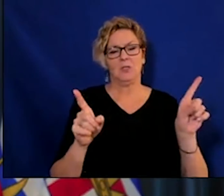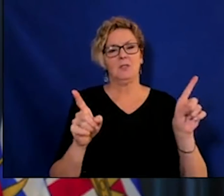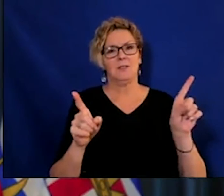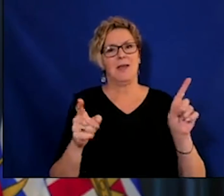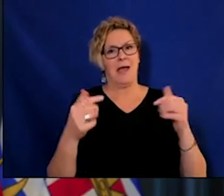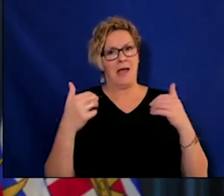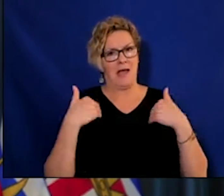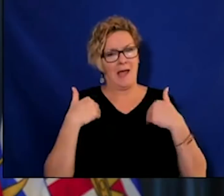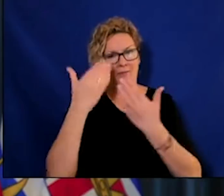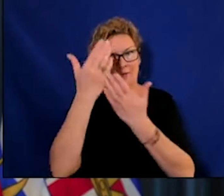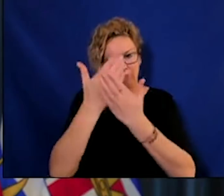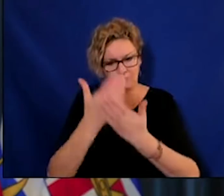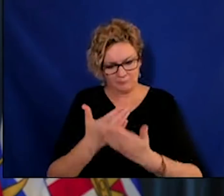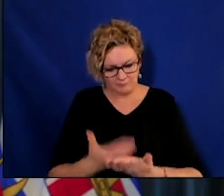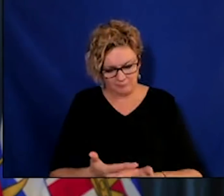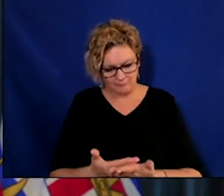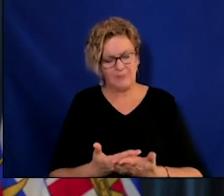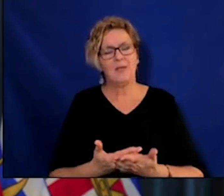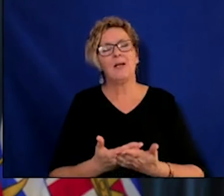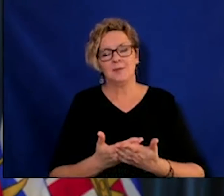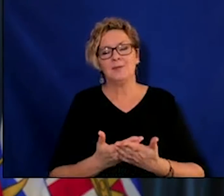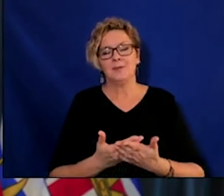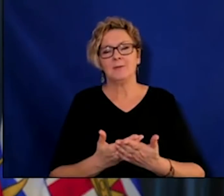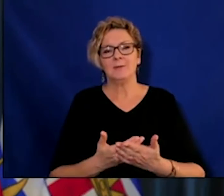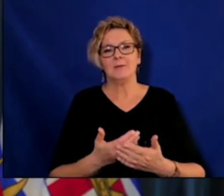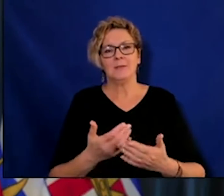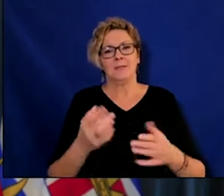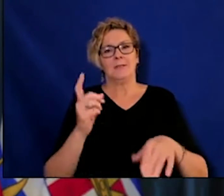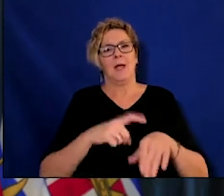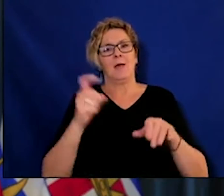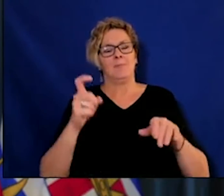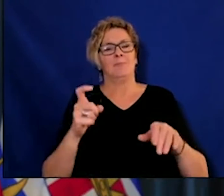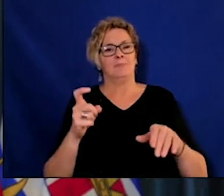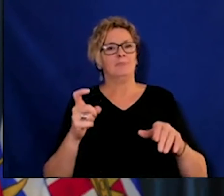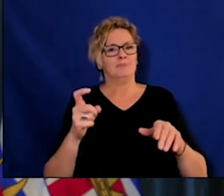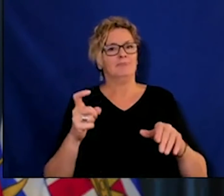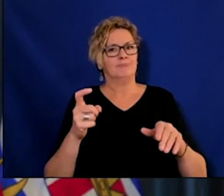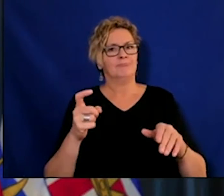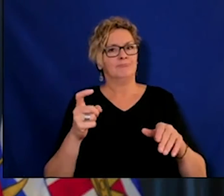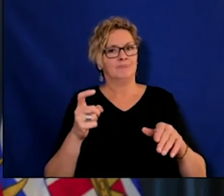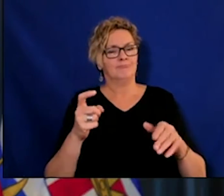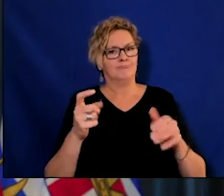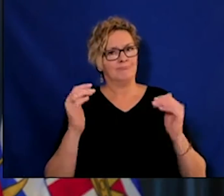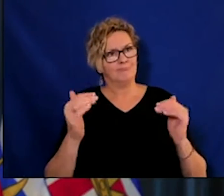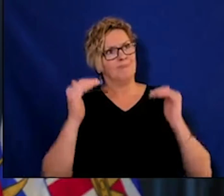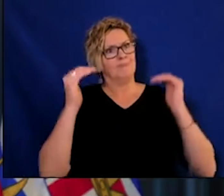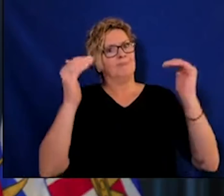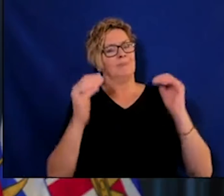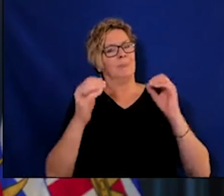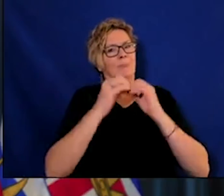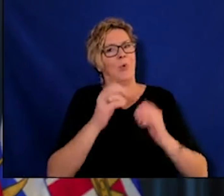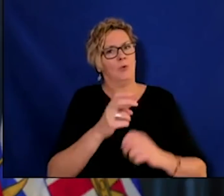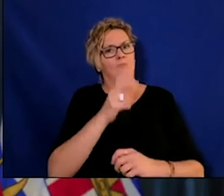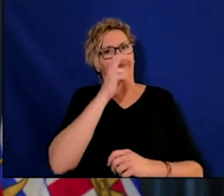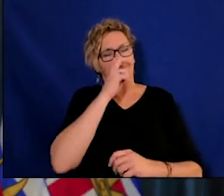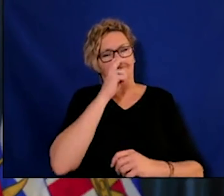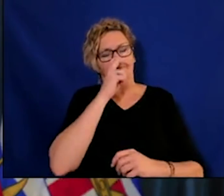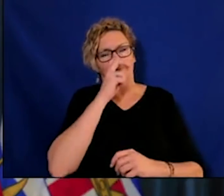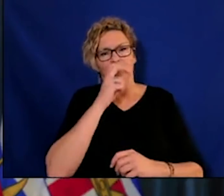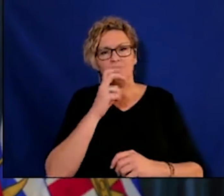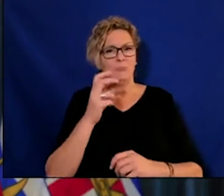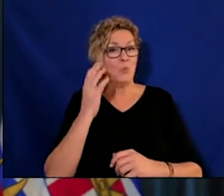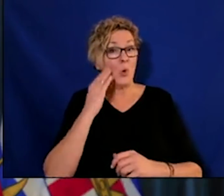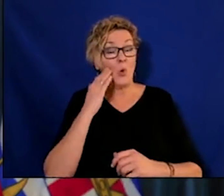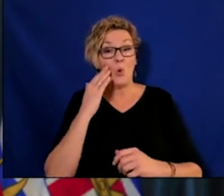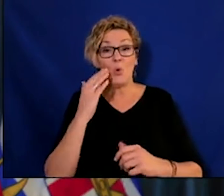this sacrifice if it didn't save lives. You can't barter with COVID-19. It doesn't,